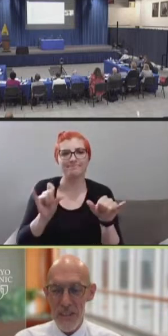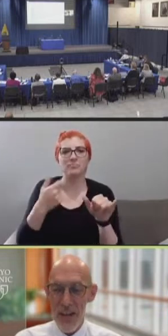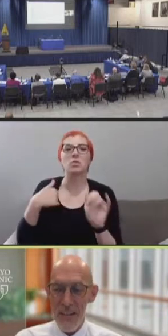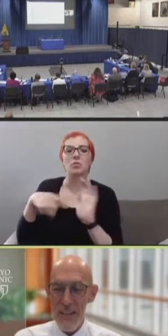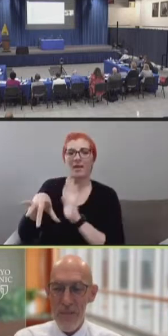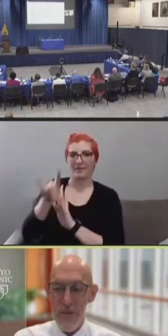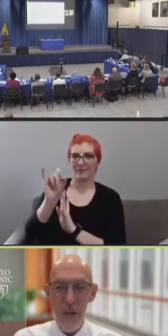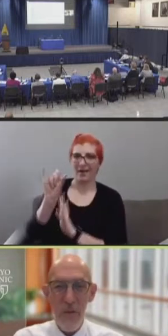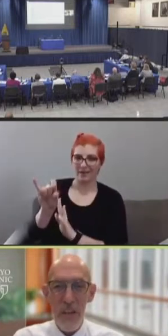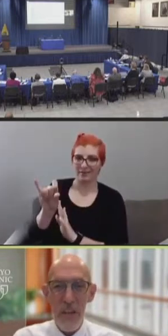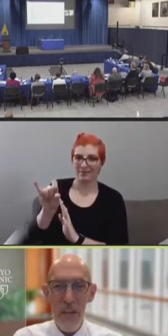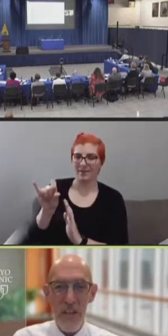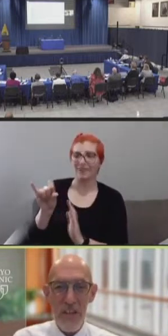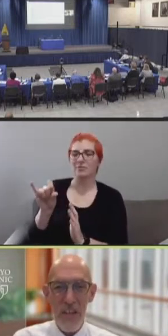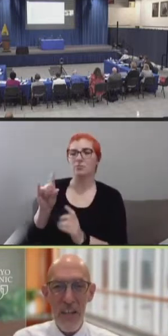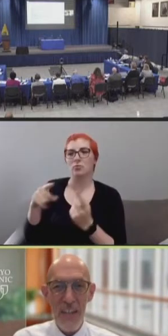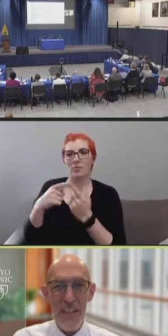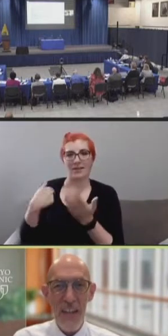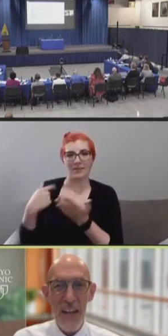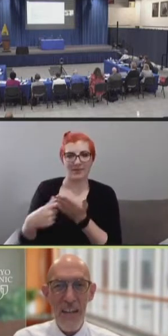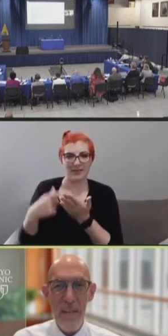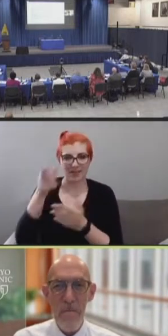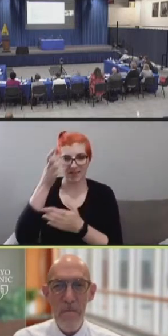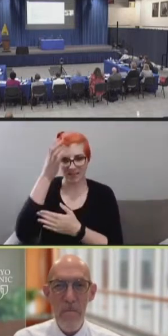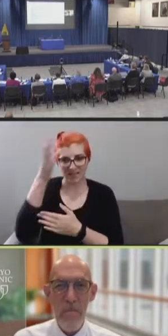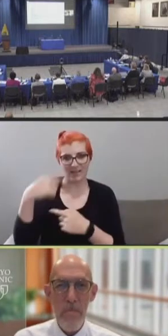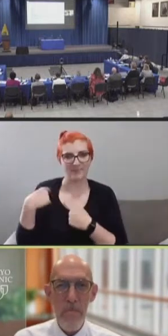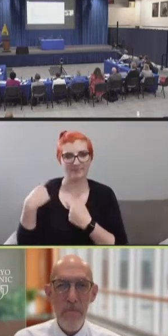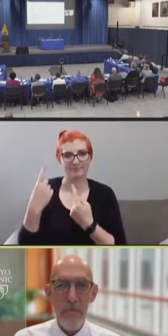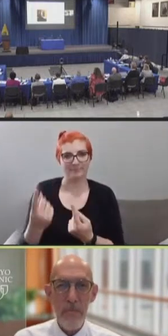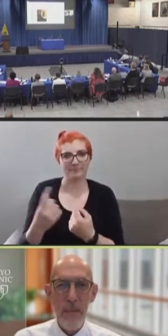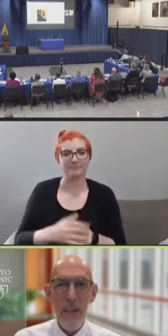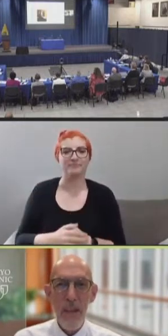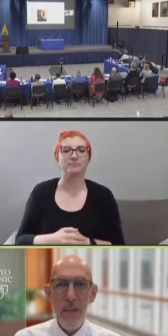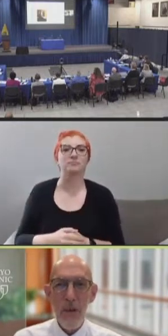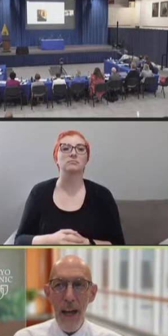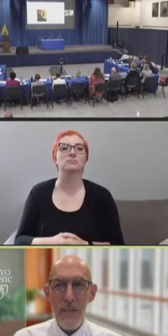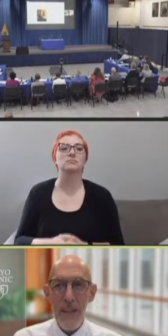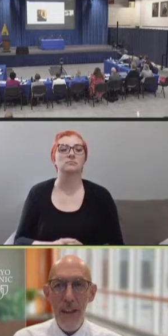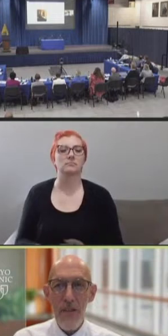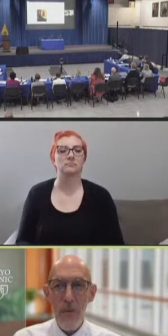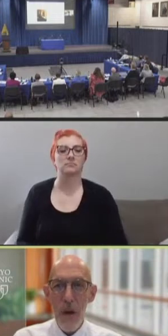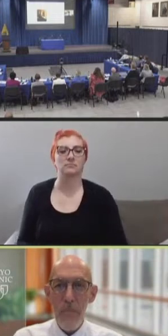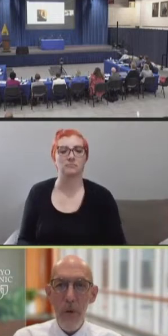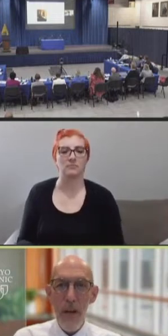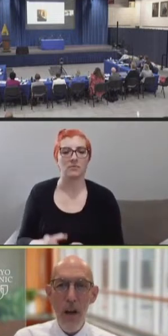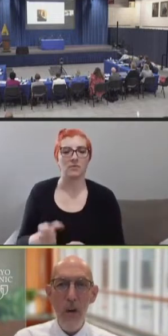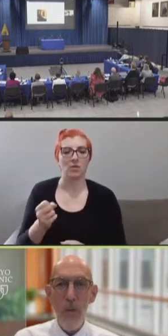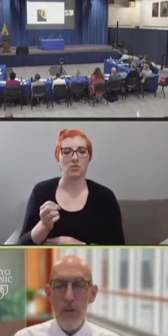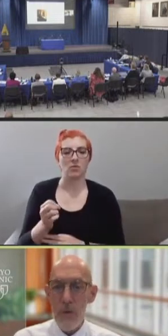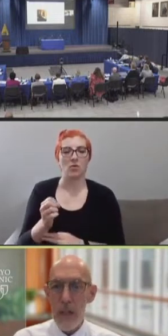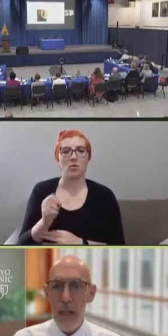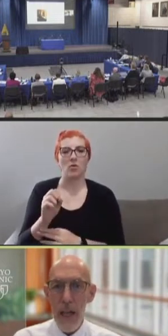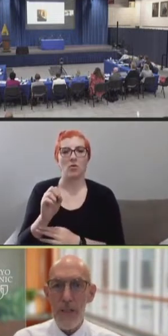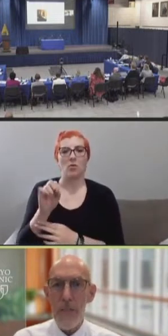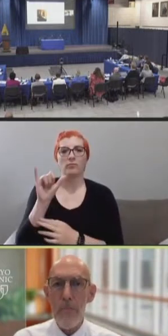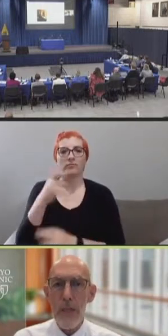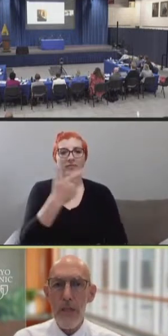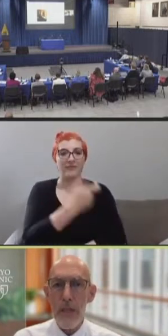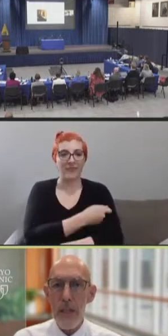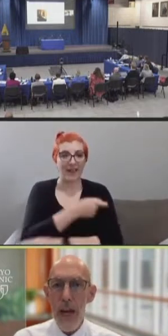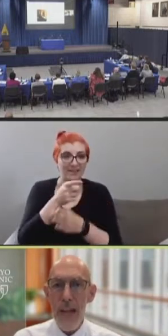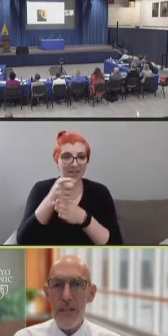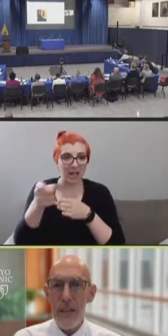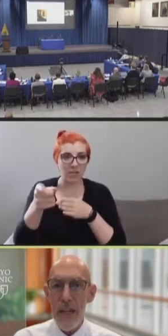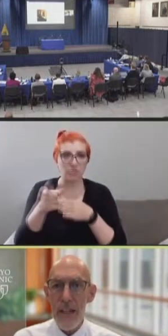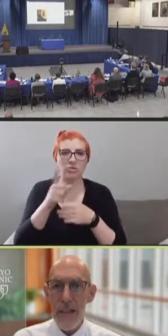these concepts over the years. Next slide. So vaccinology 1.0 was really a